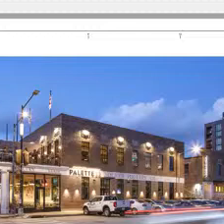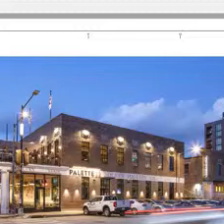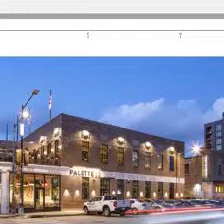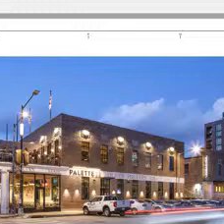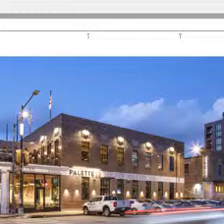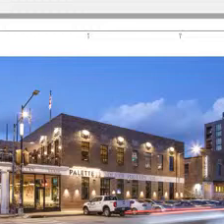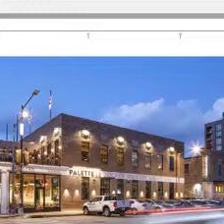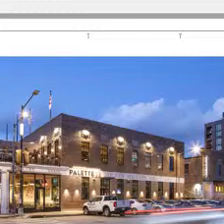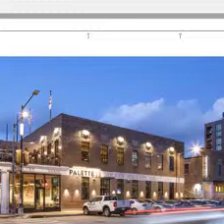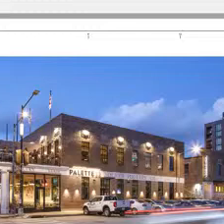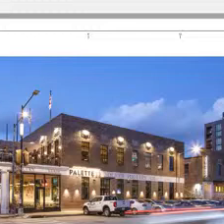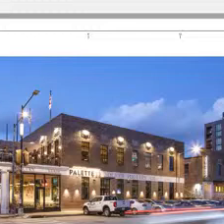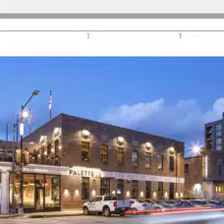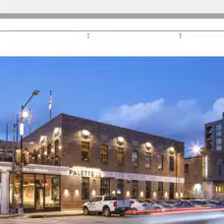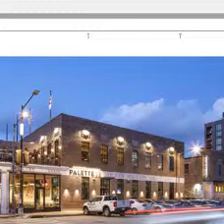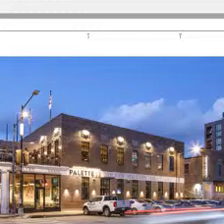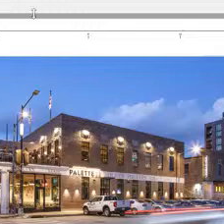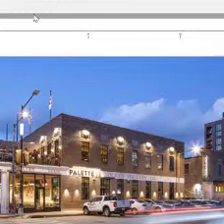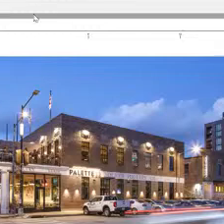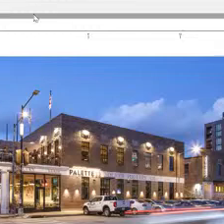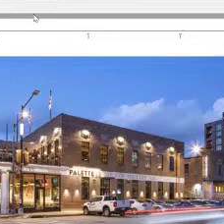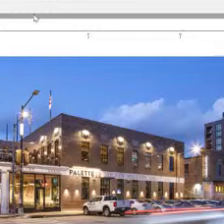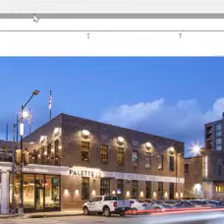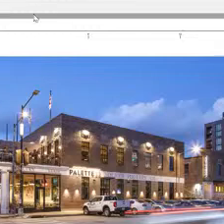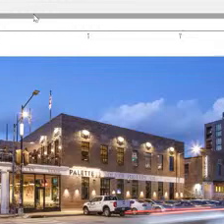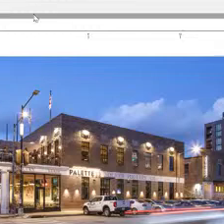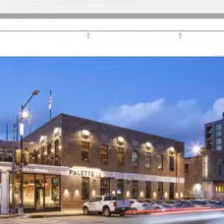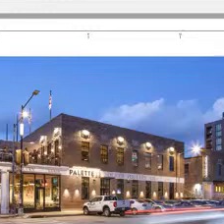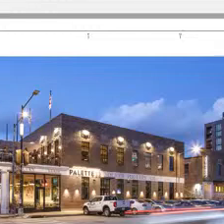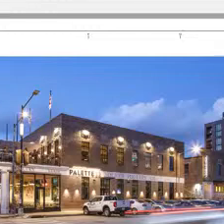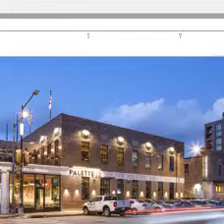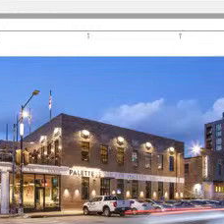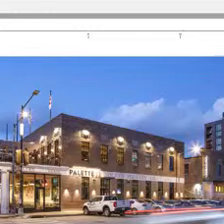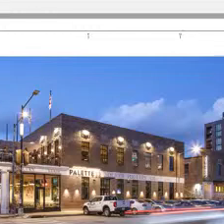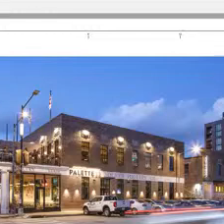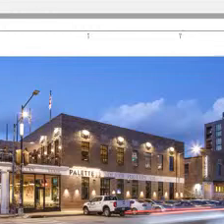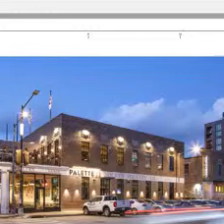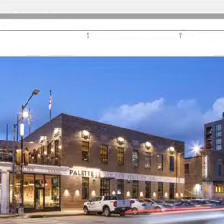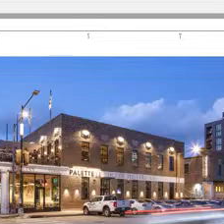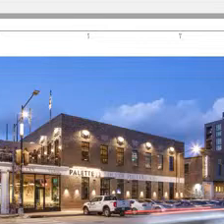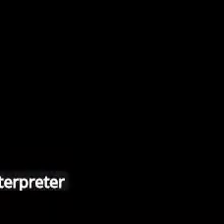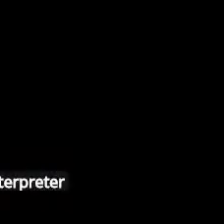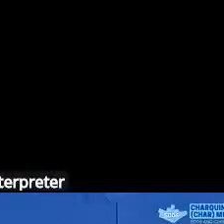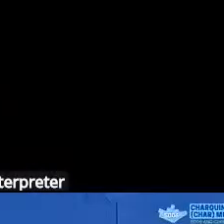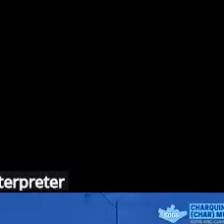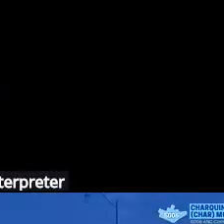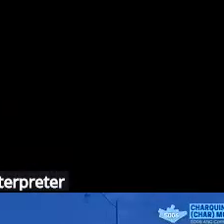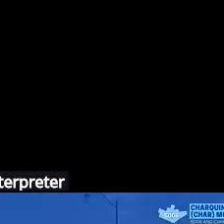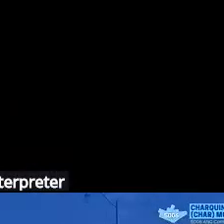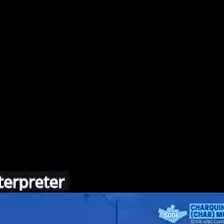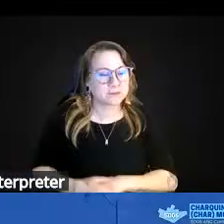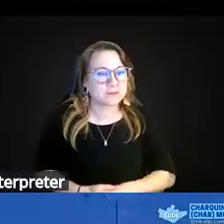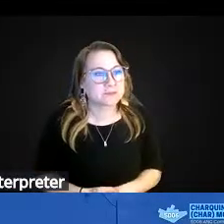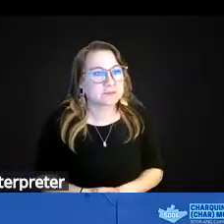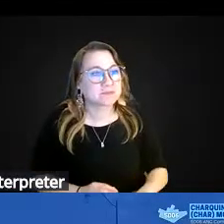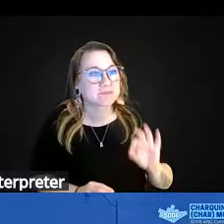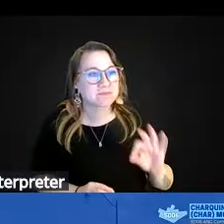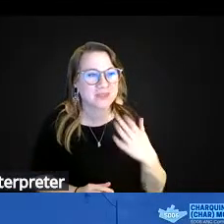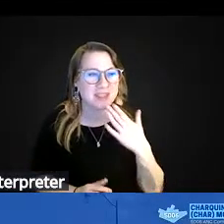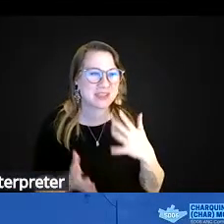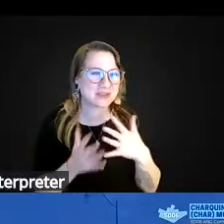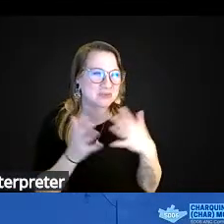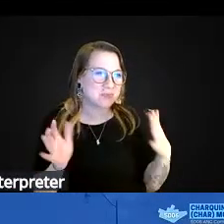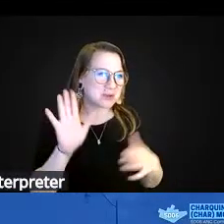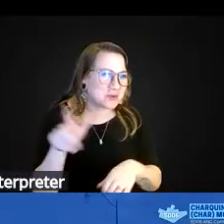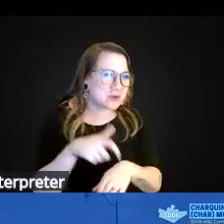passes. Thank you so much, gentlemen. We'll get back in touch with you regarding the correct paperwork. Excellent. Well, thank you so much for your time and thank